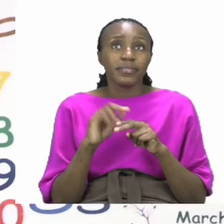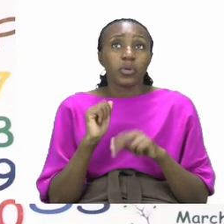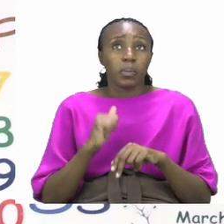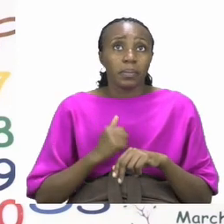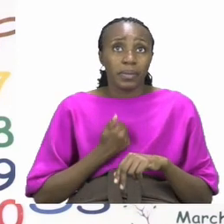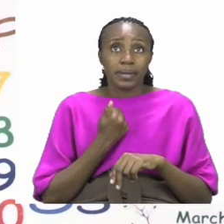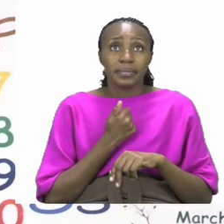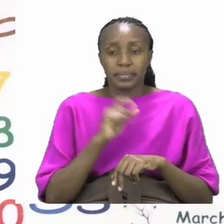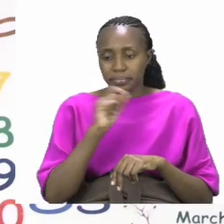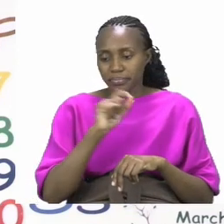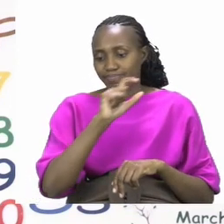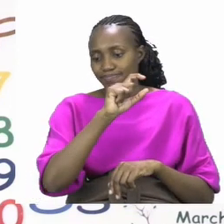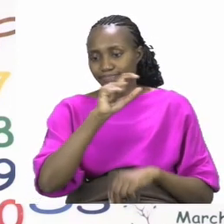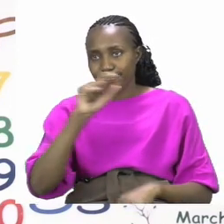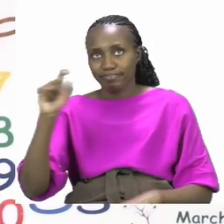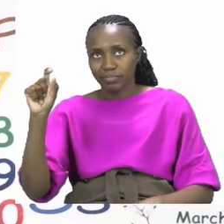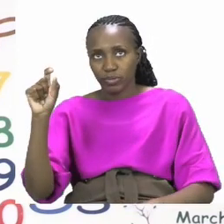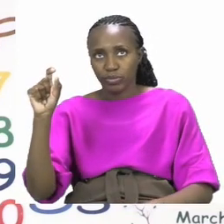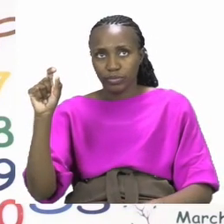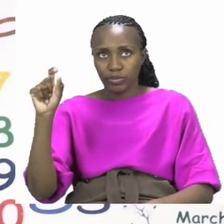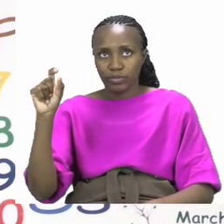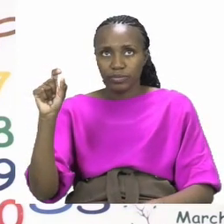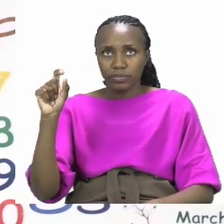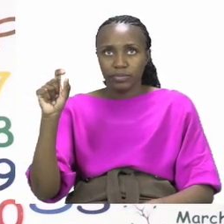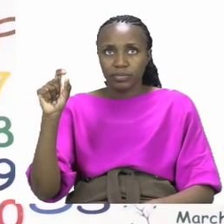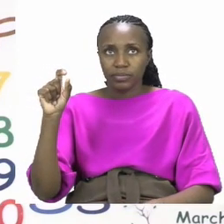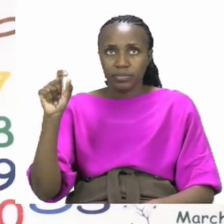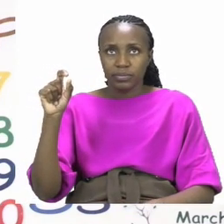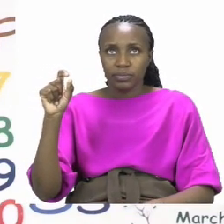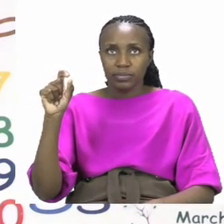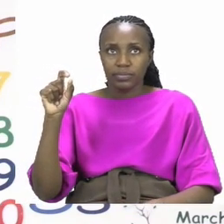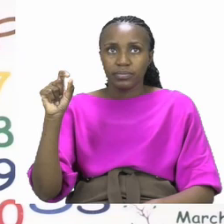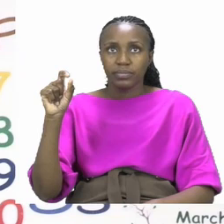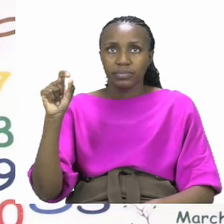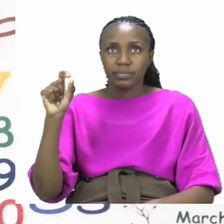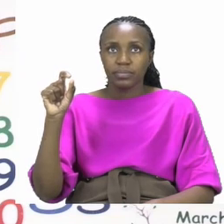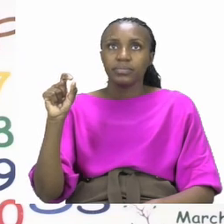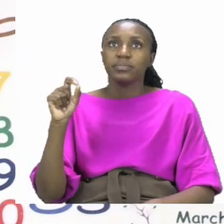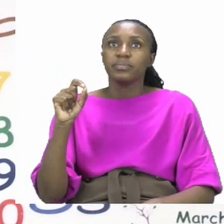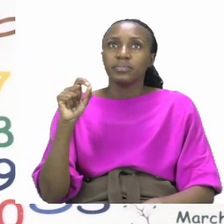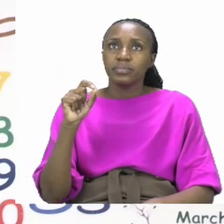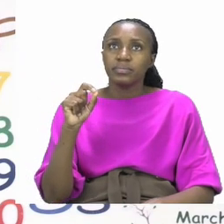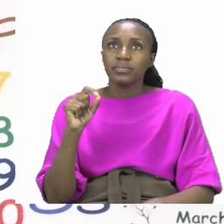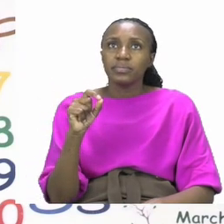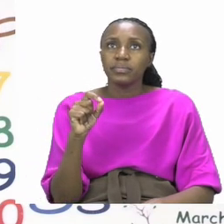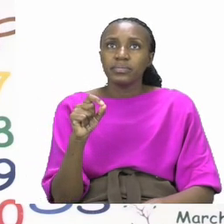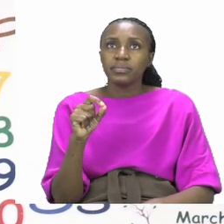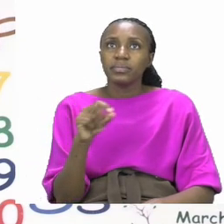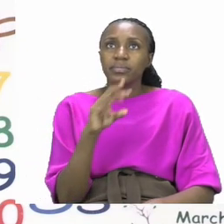my is going across and is put in 2 different boxes.